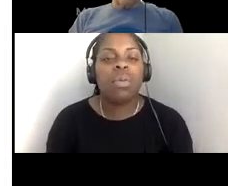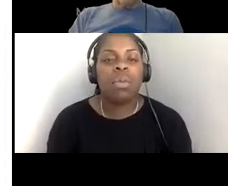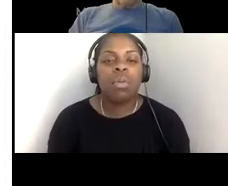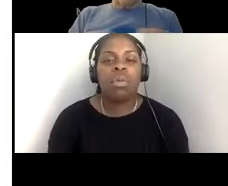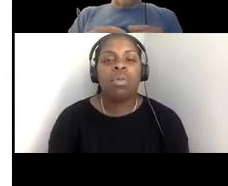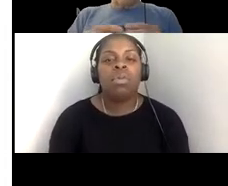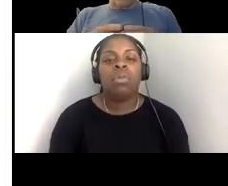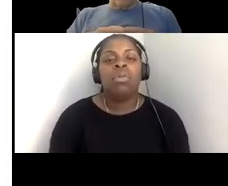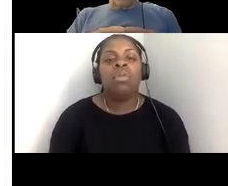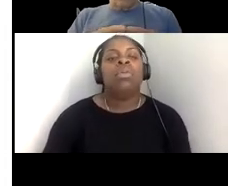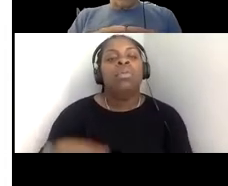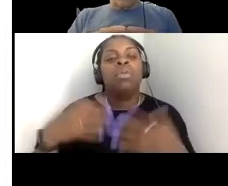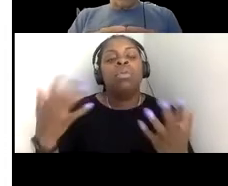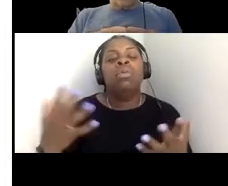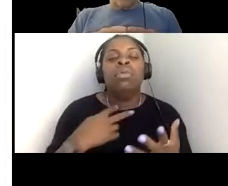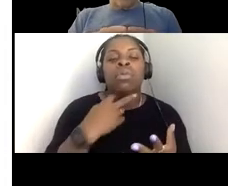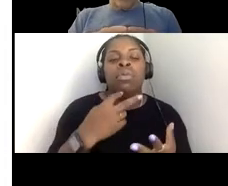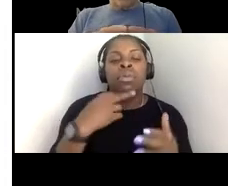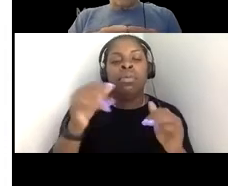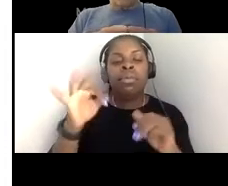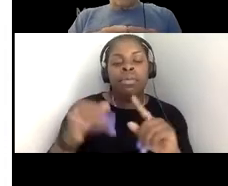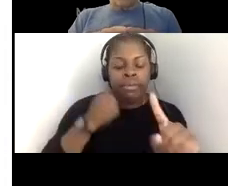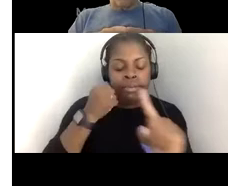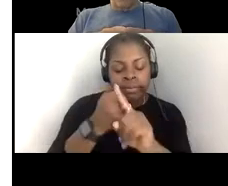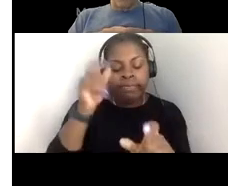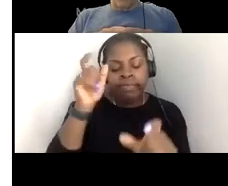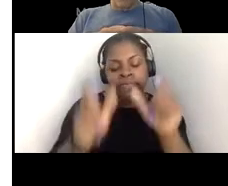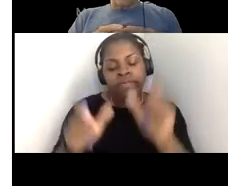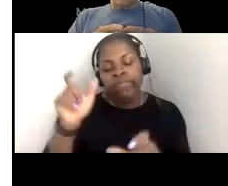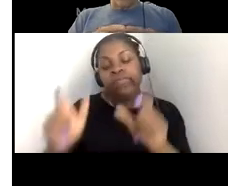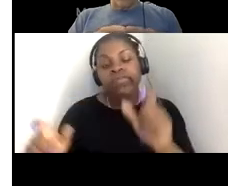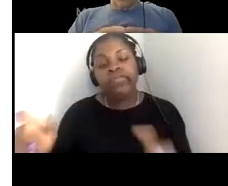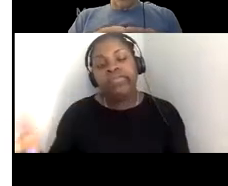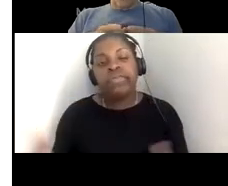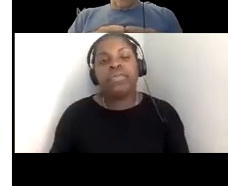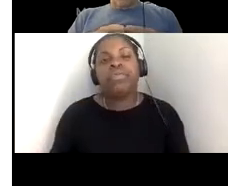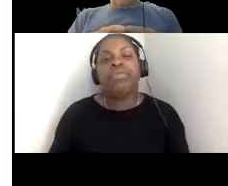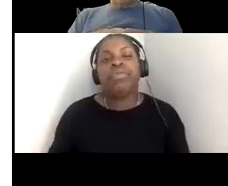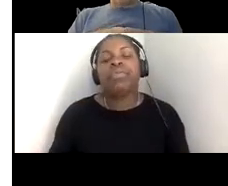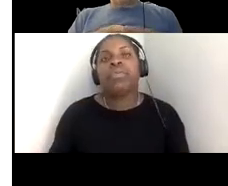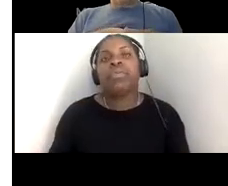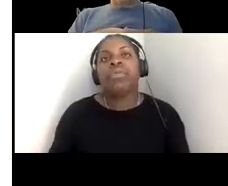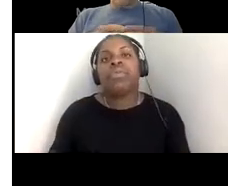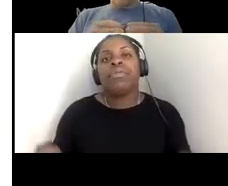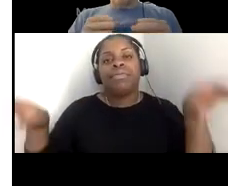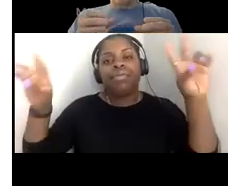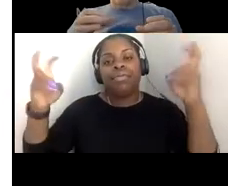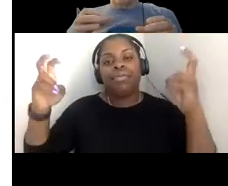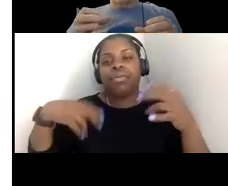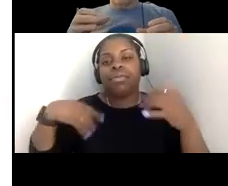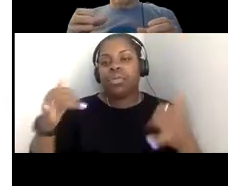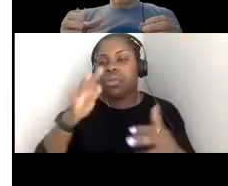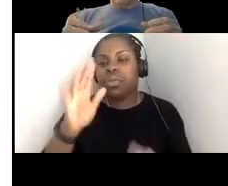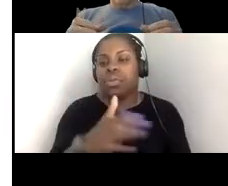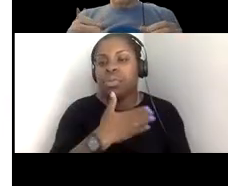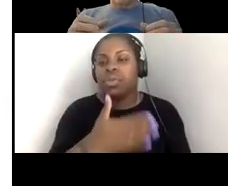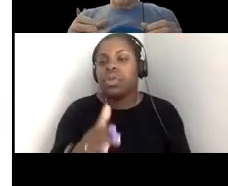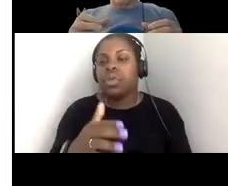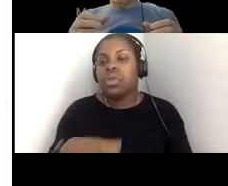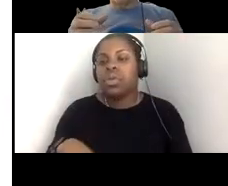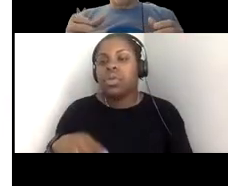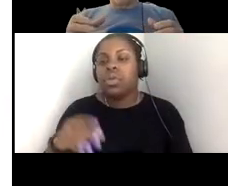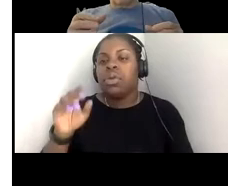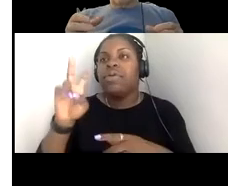So like I said, we want to begin with the voices of the impacted people. And so I'm going to play for you now a set of videos